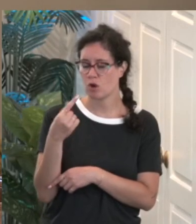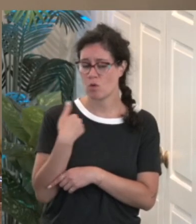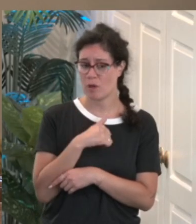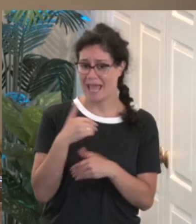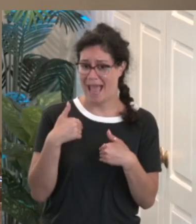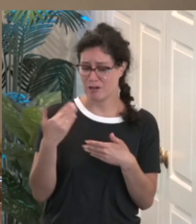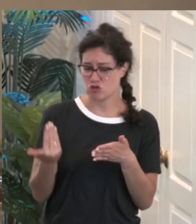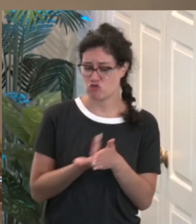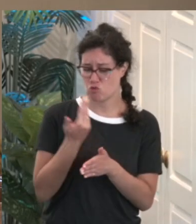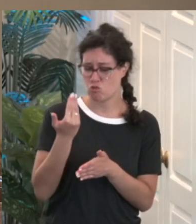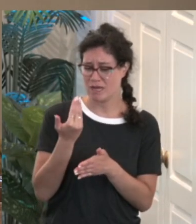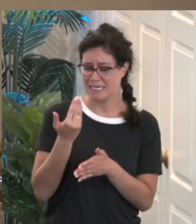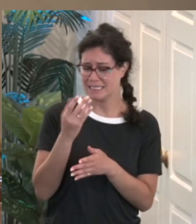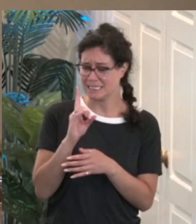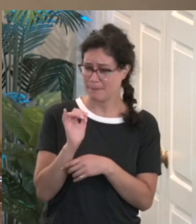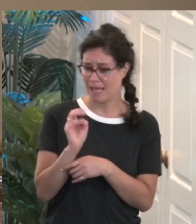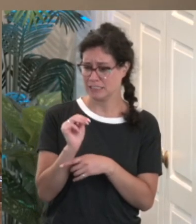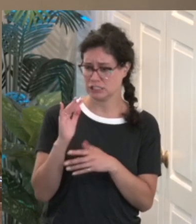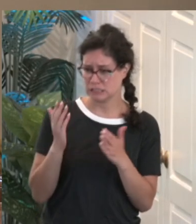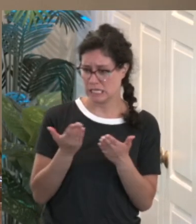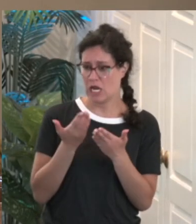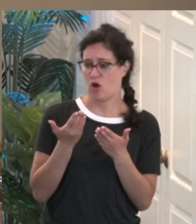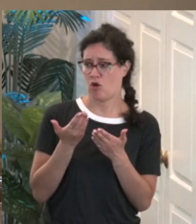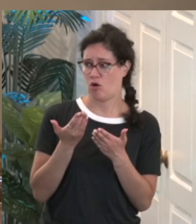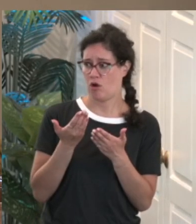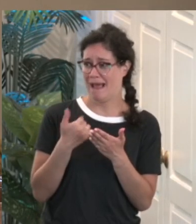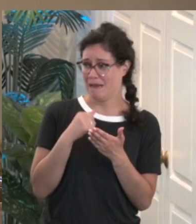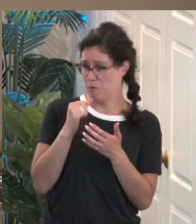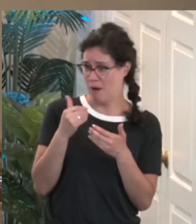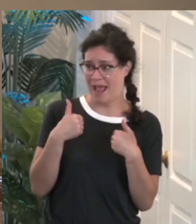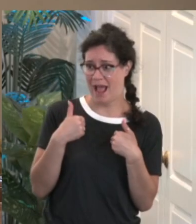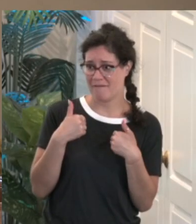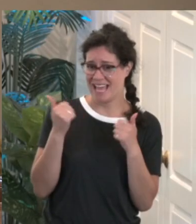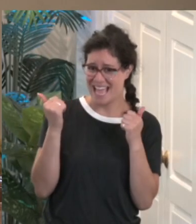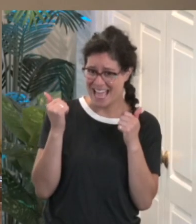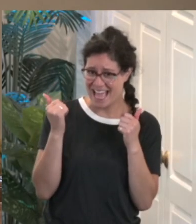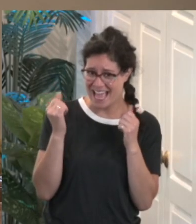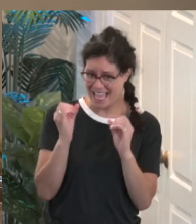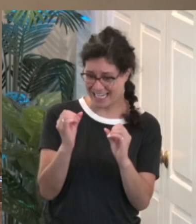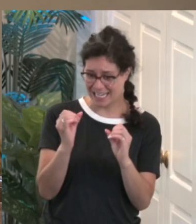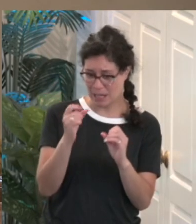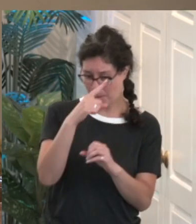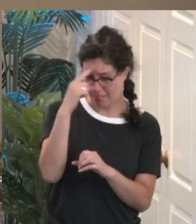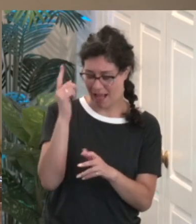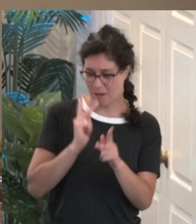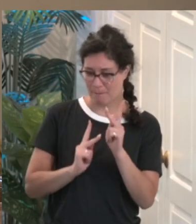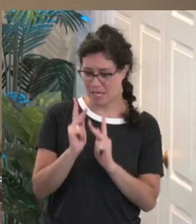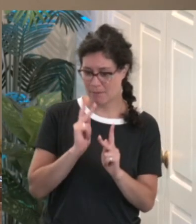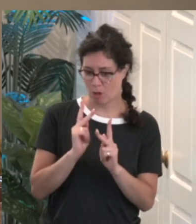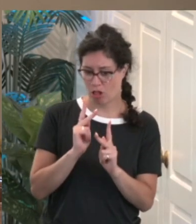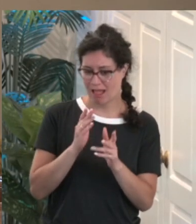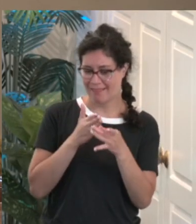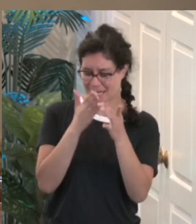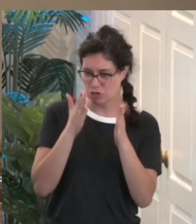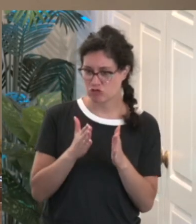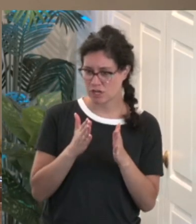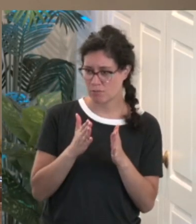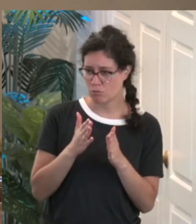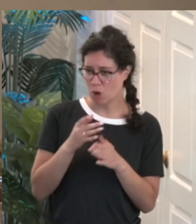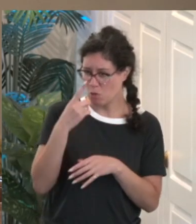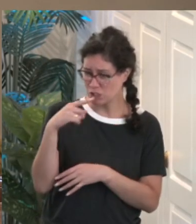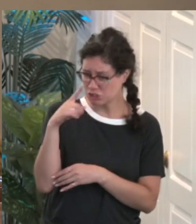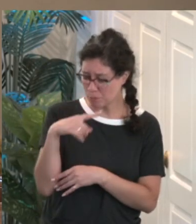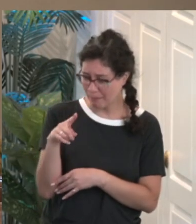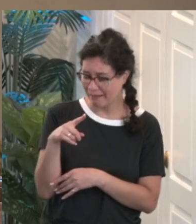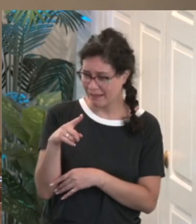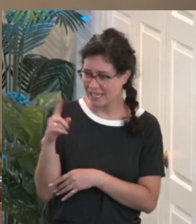here, and I don't have any black people in leadership. Would you please come by